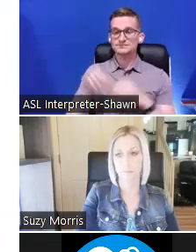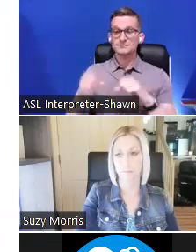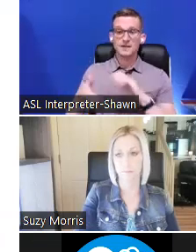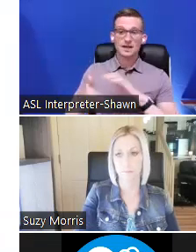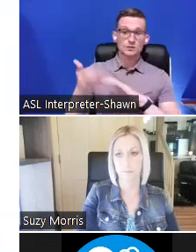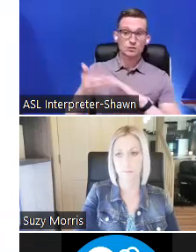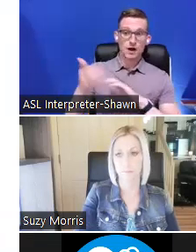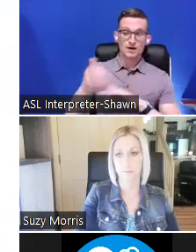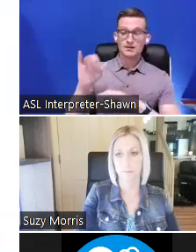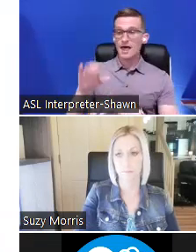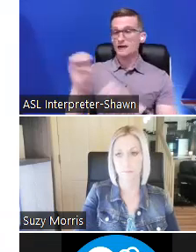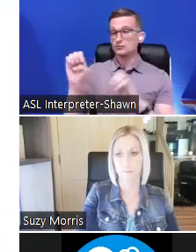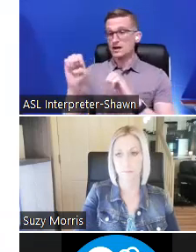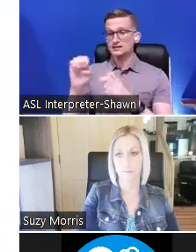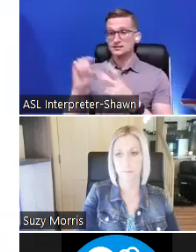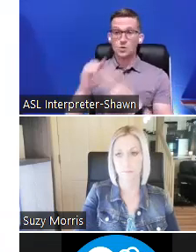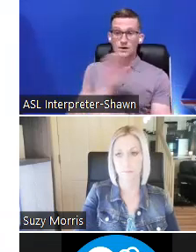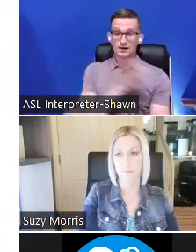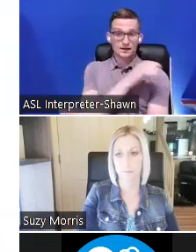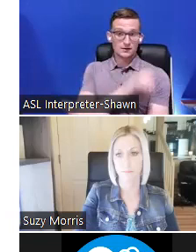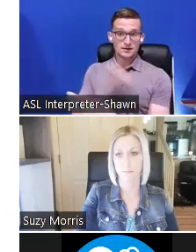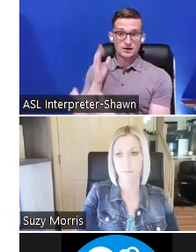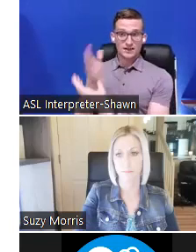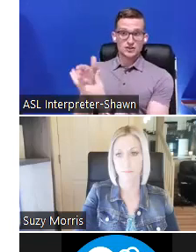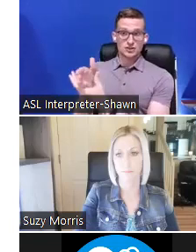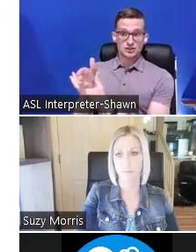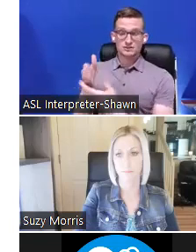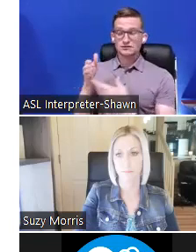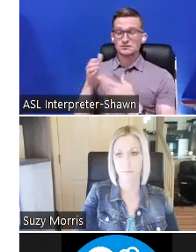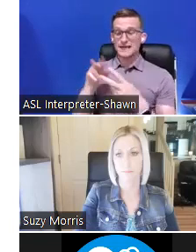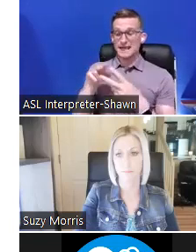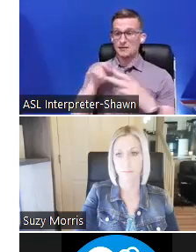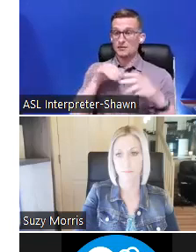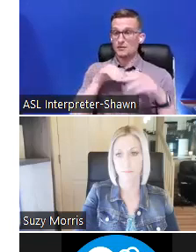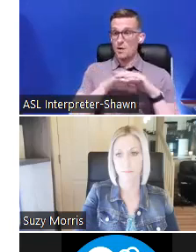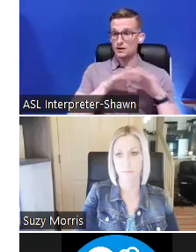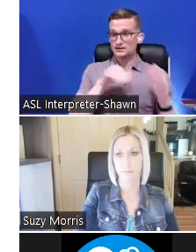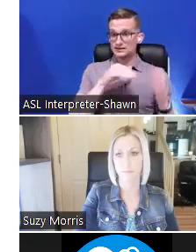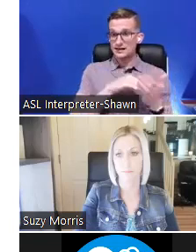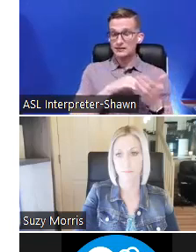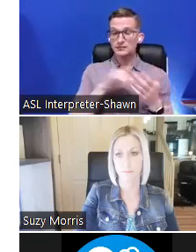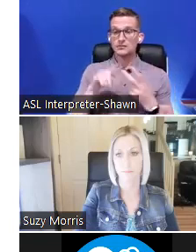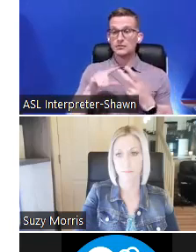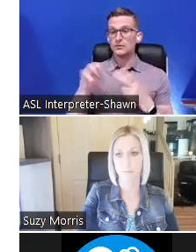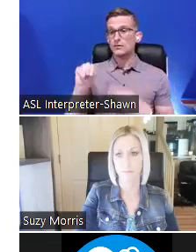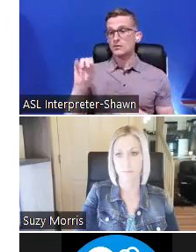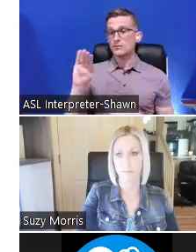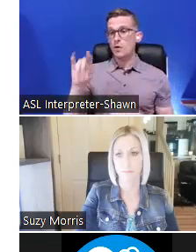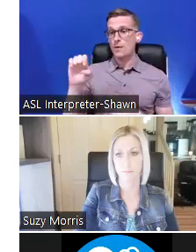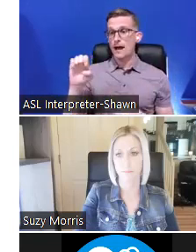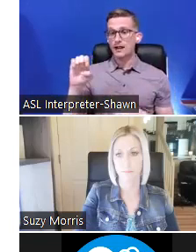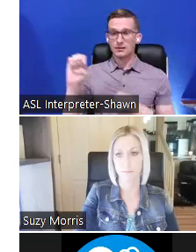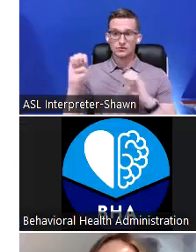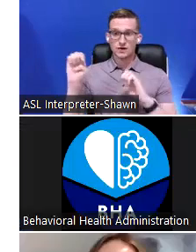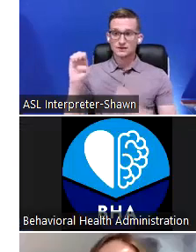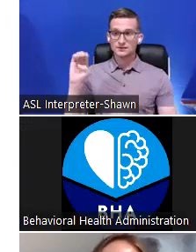intervention at the walk-in center or in the mobile crisis modality. A huge part of